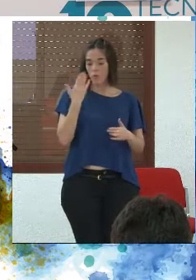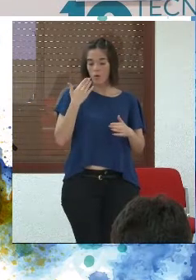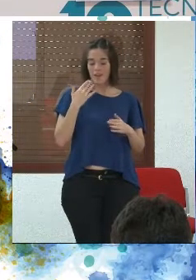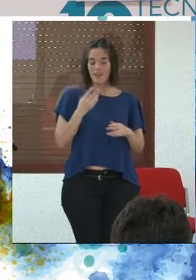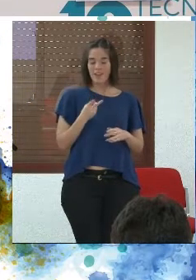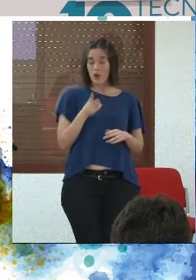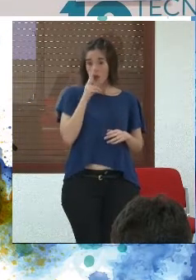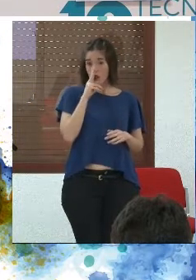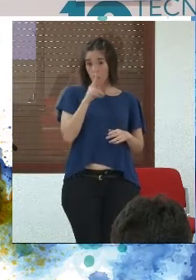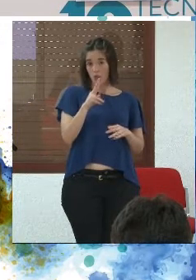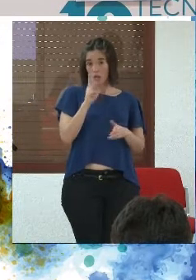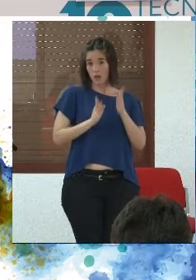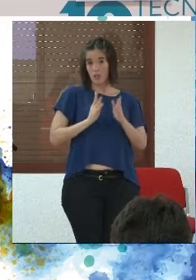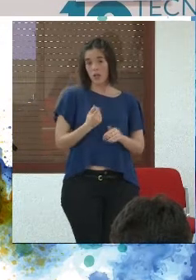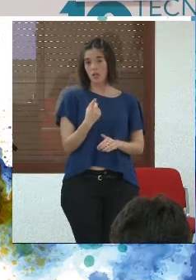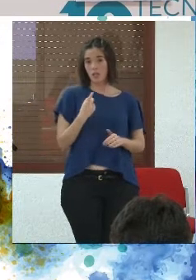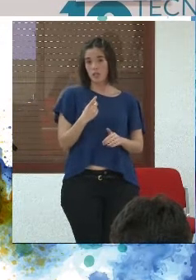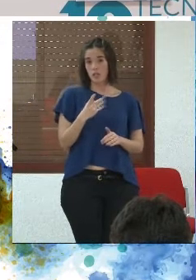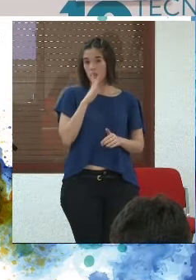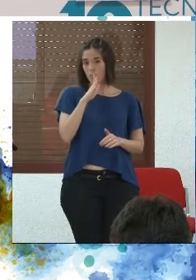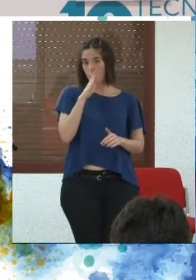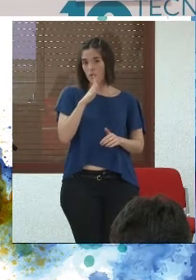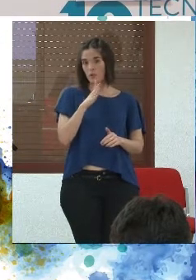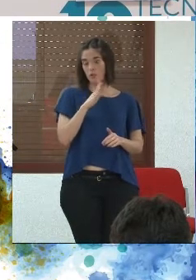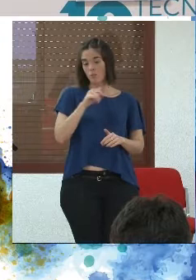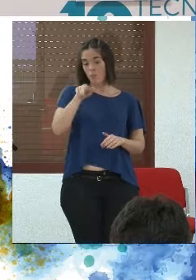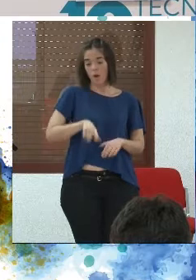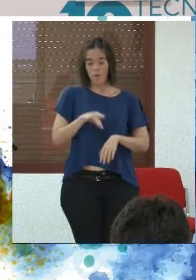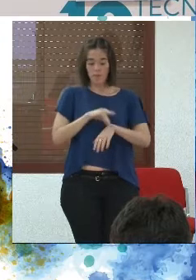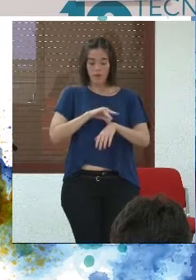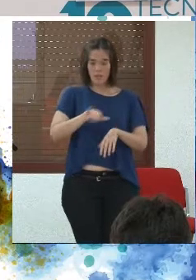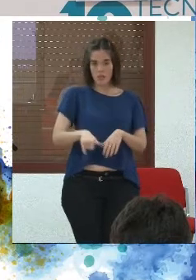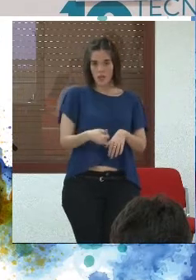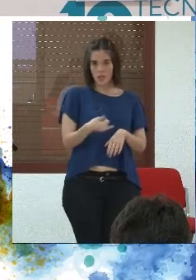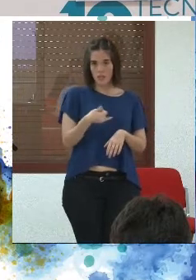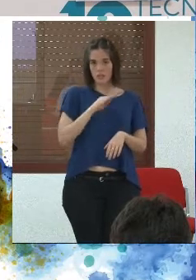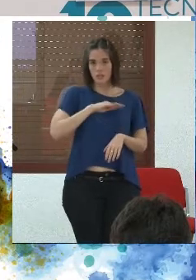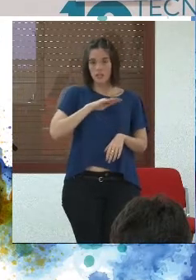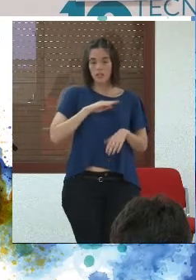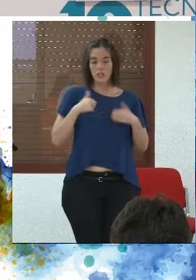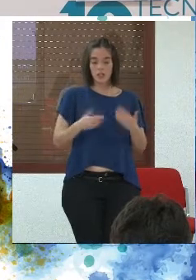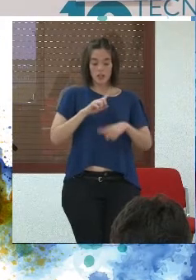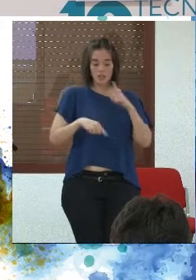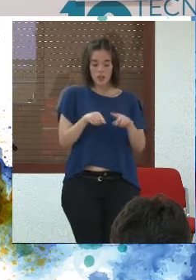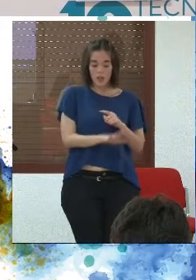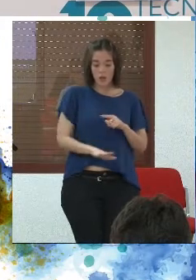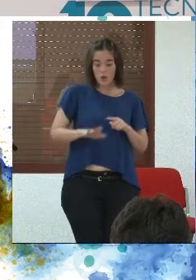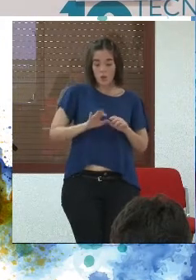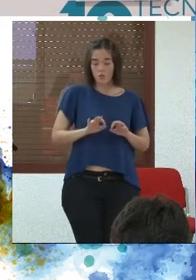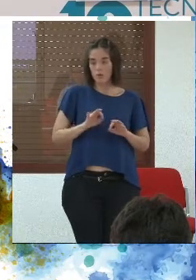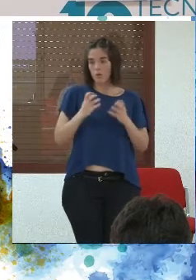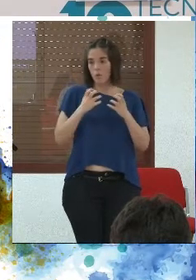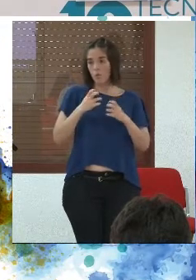great disadvantages is that it requires 2 years of rehabilitation after the surgical procedure so that the